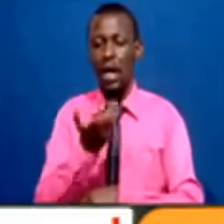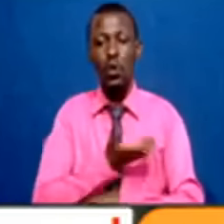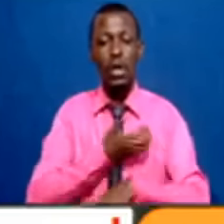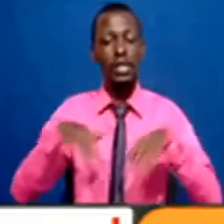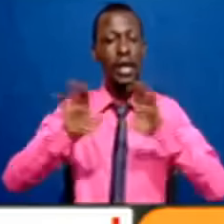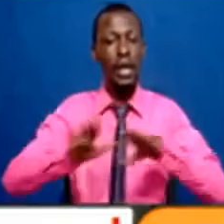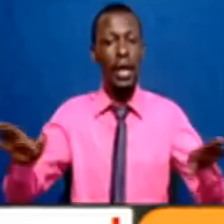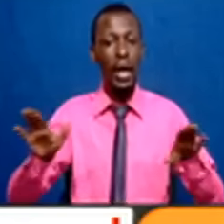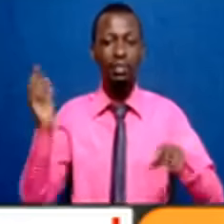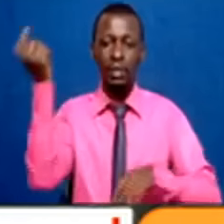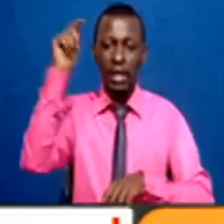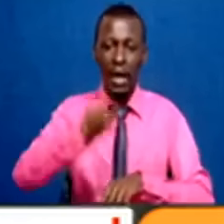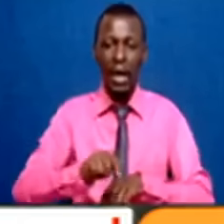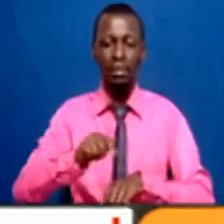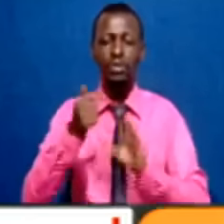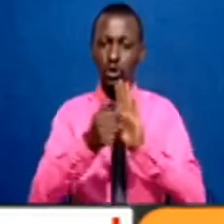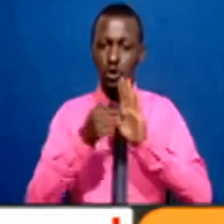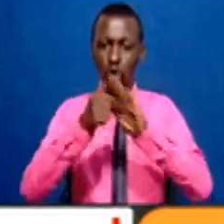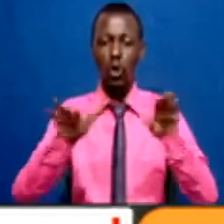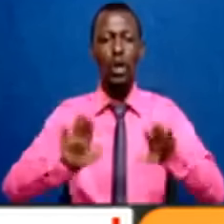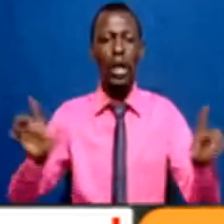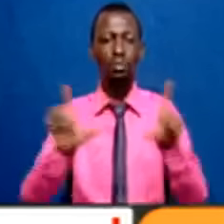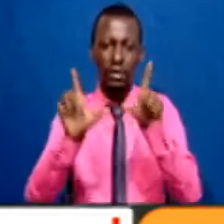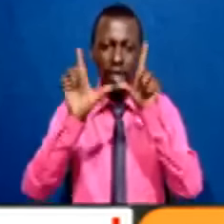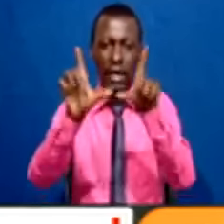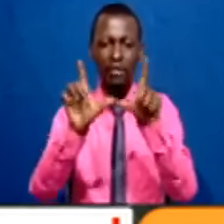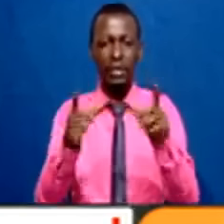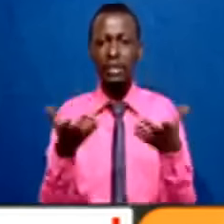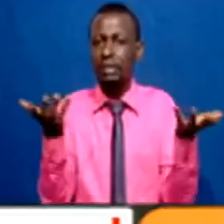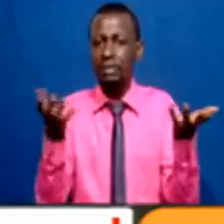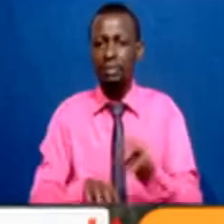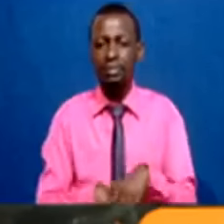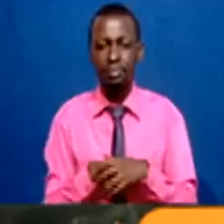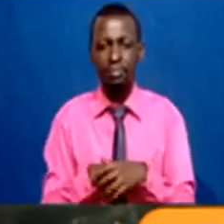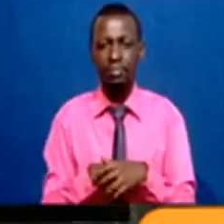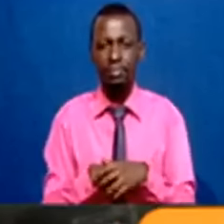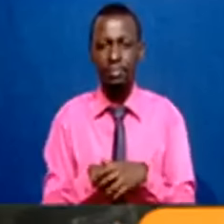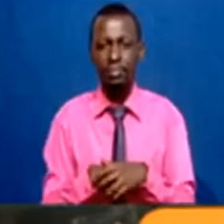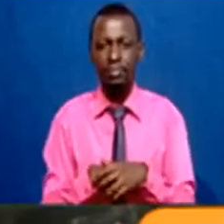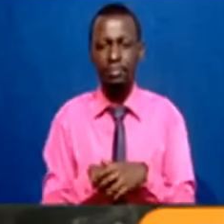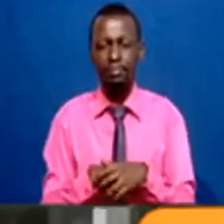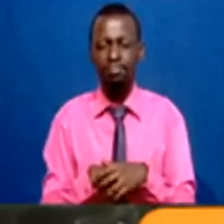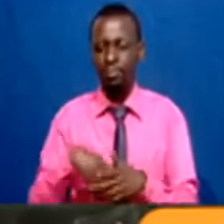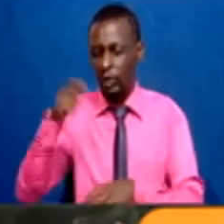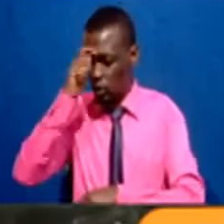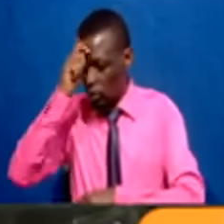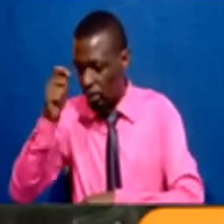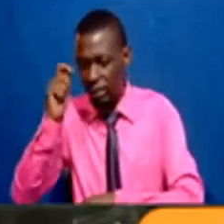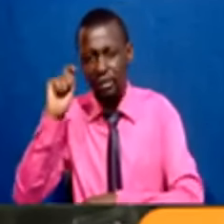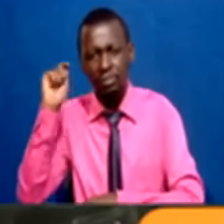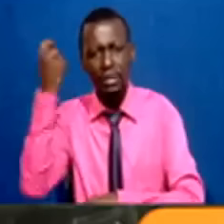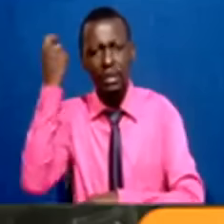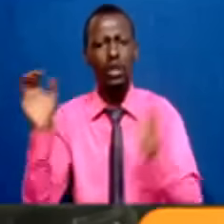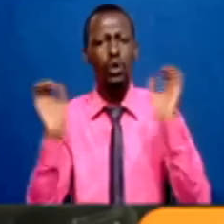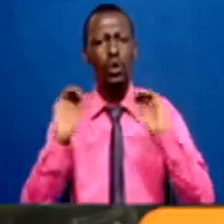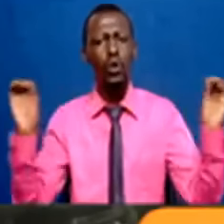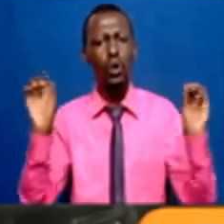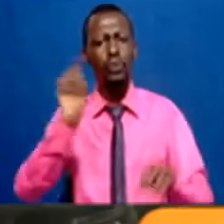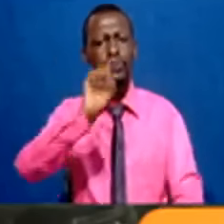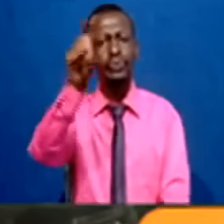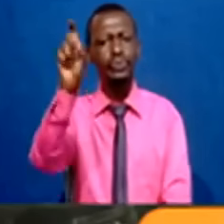Anje ya meuma title deed na meno. Surely, you have no respect for the president.